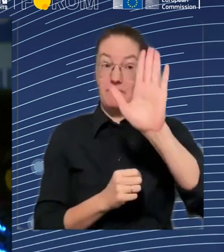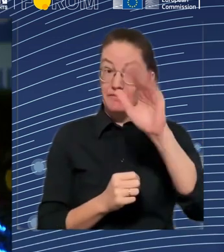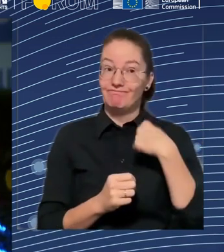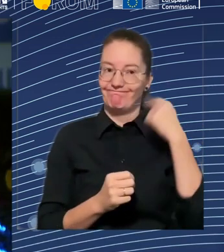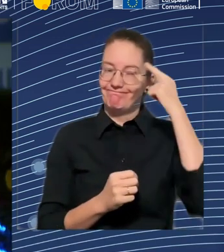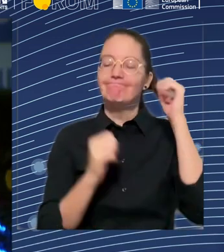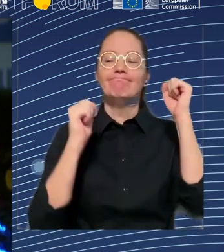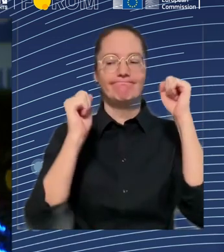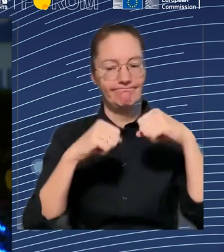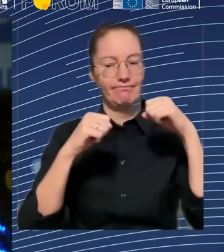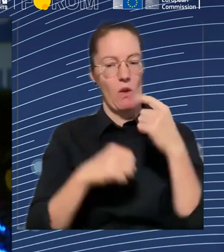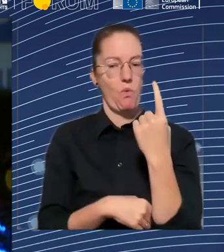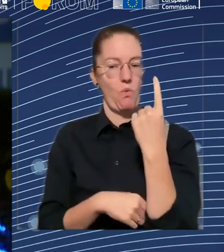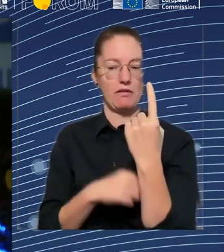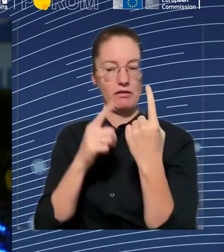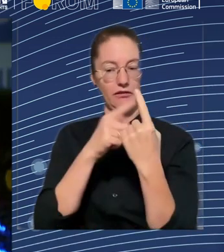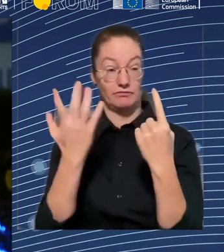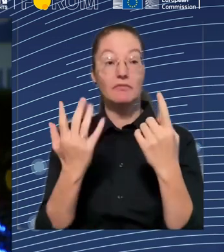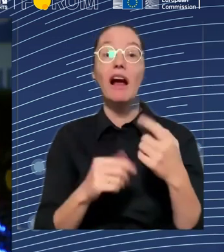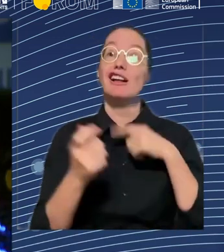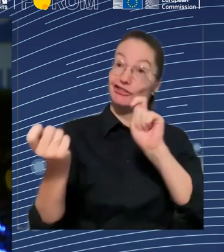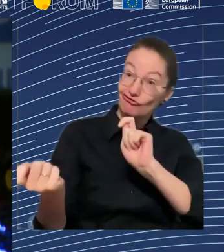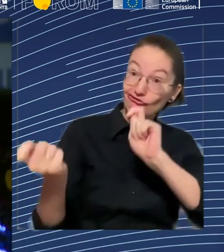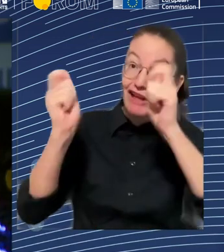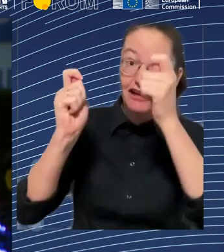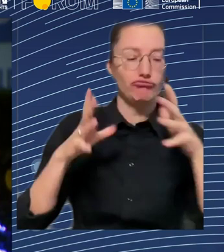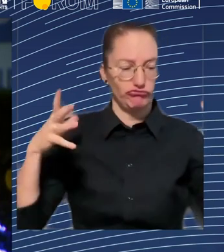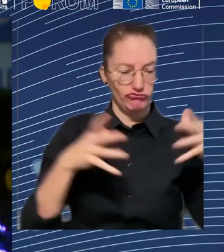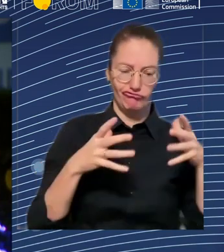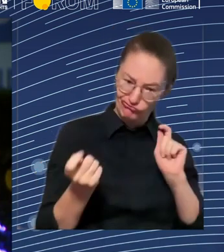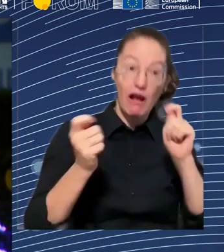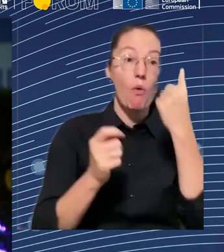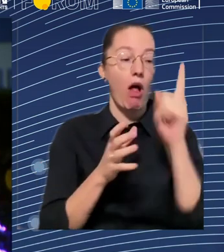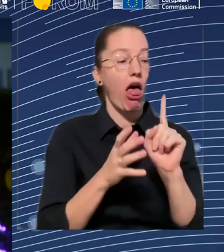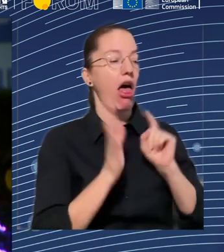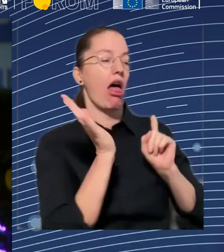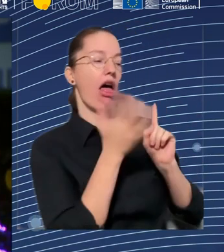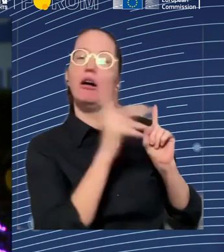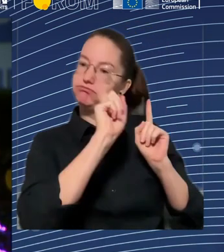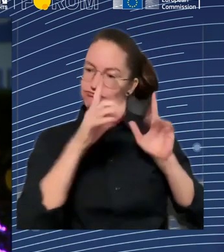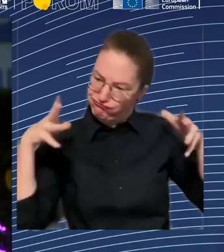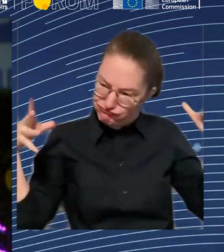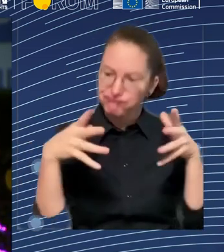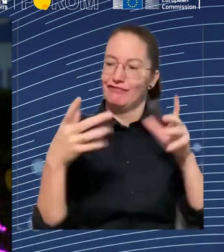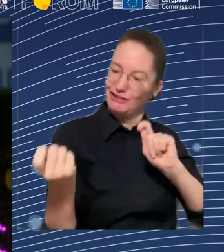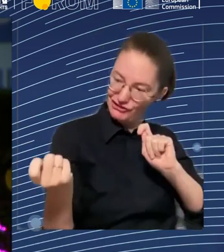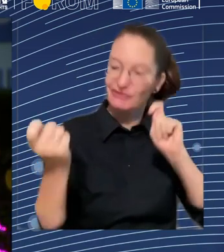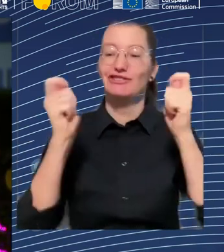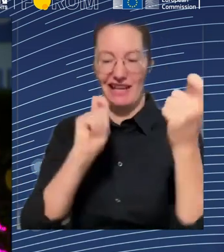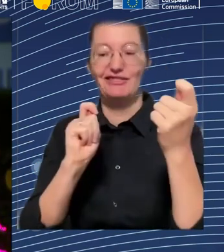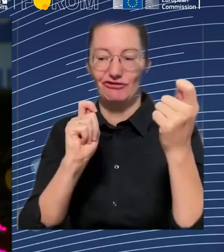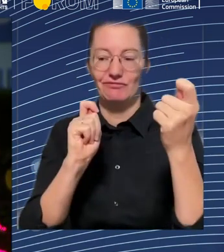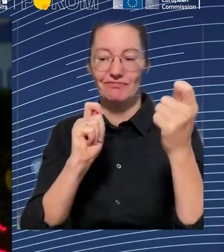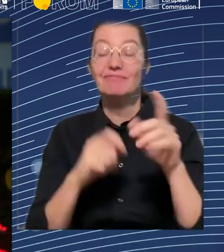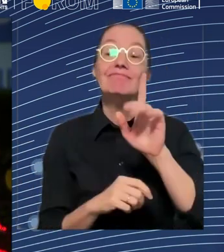taken on data scientists to develop our ability to interact with the regulations we are putting in place to support